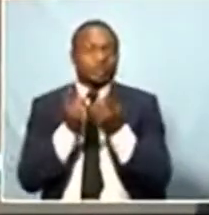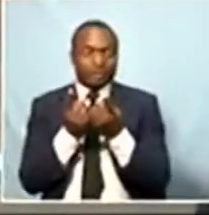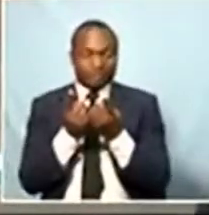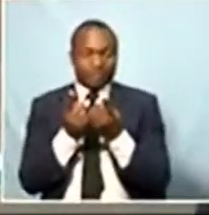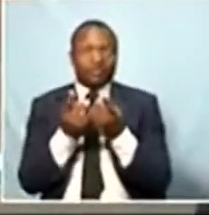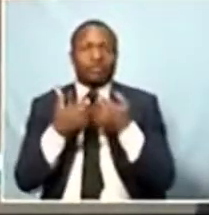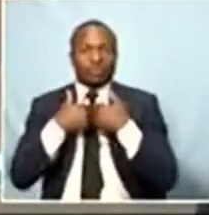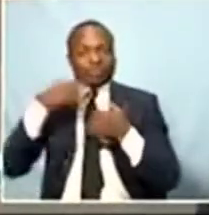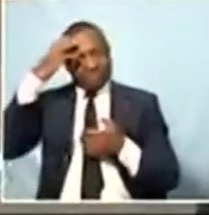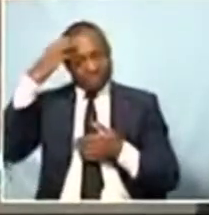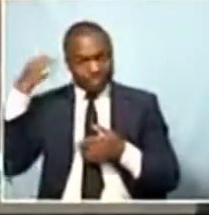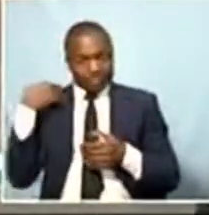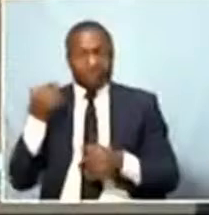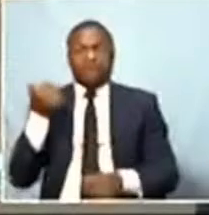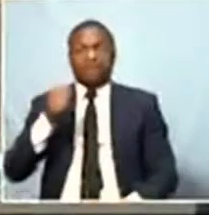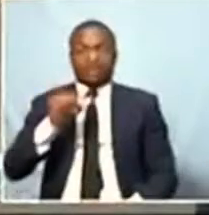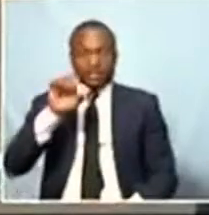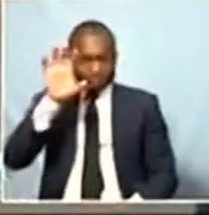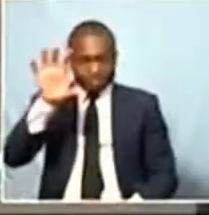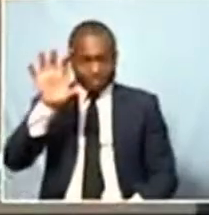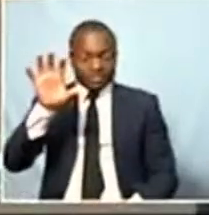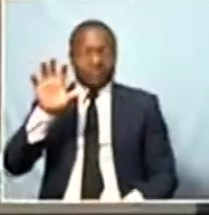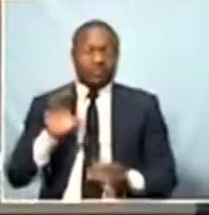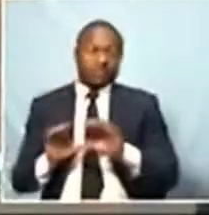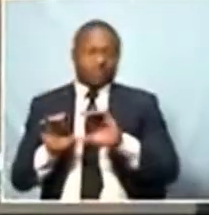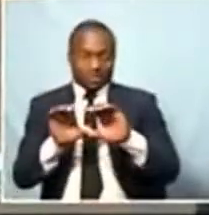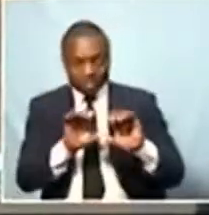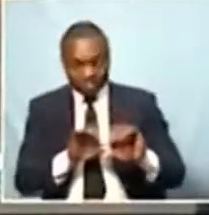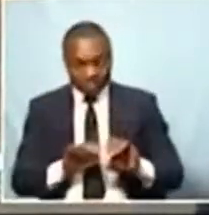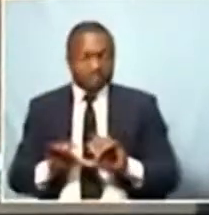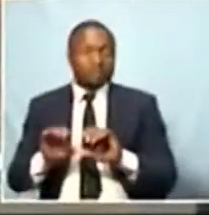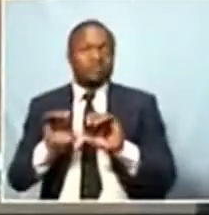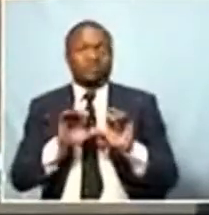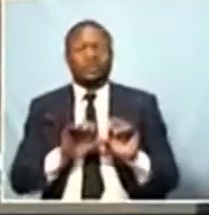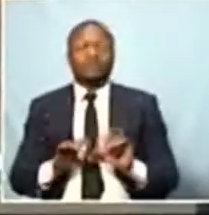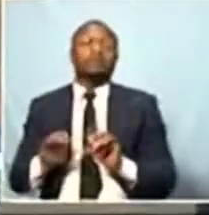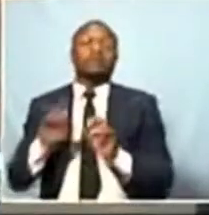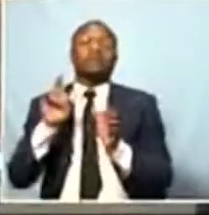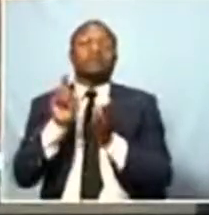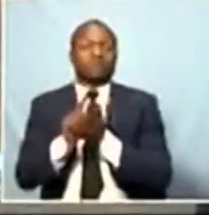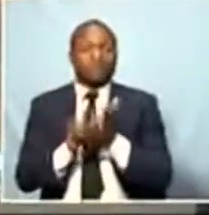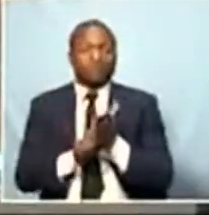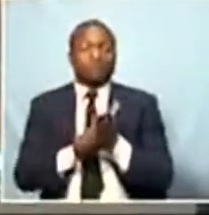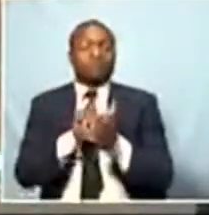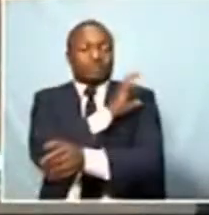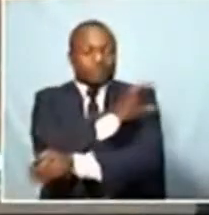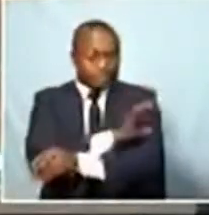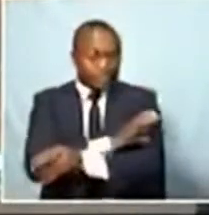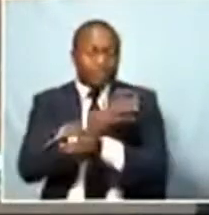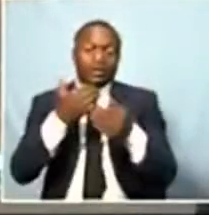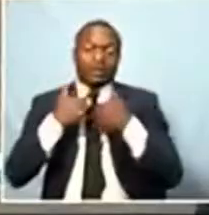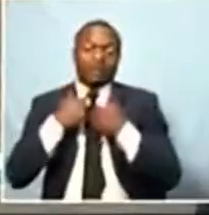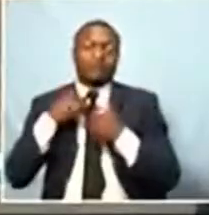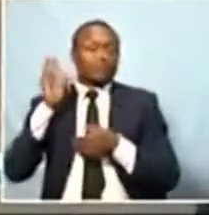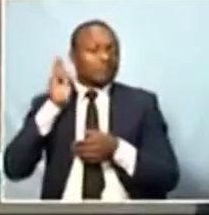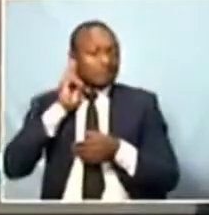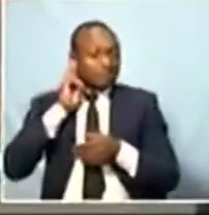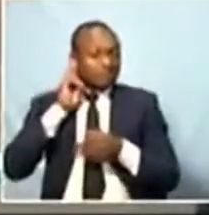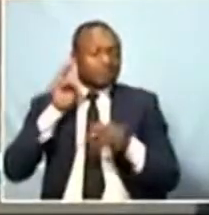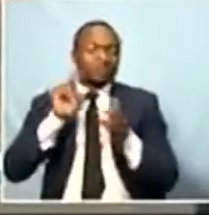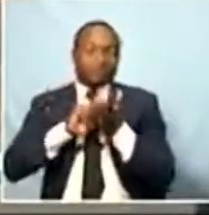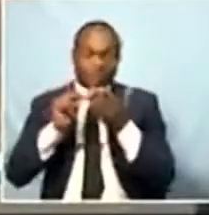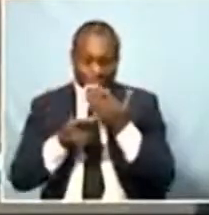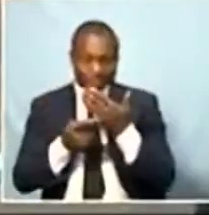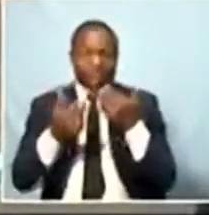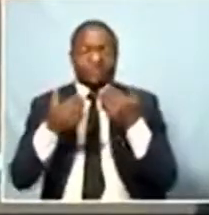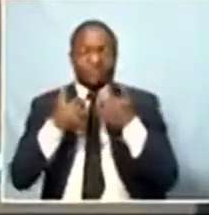10 provinces, and we do conduct these legal clinics in all the 10 provinces, including having radio programs and other type of shows.